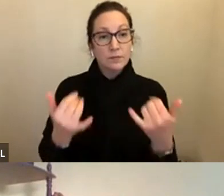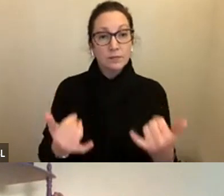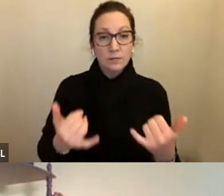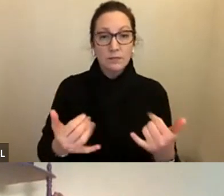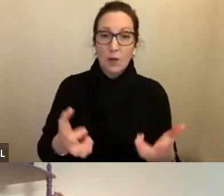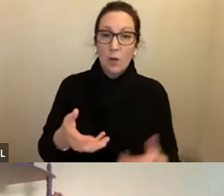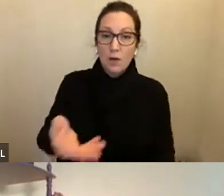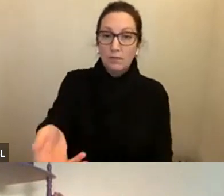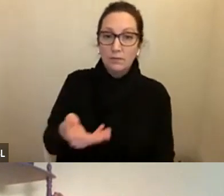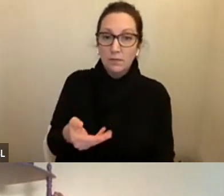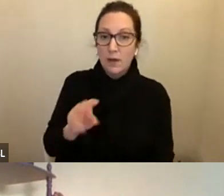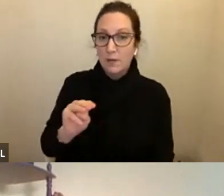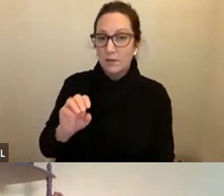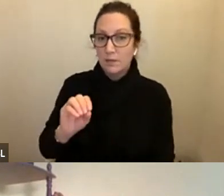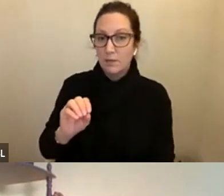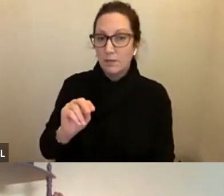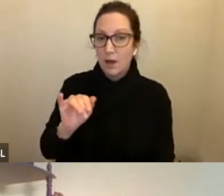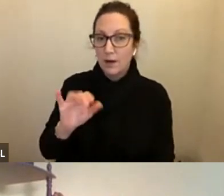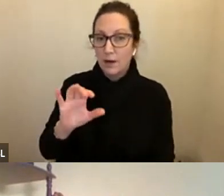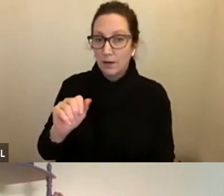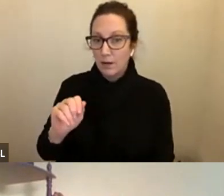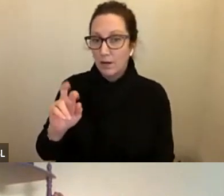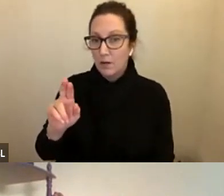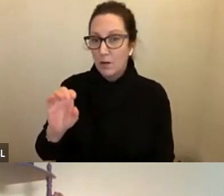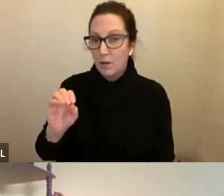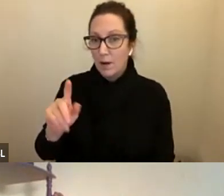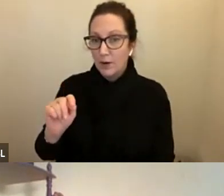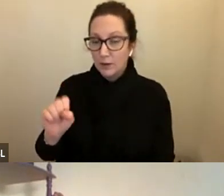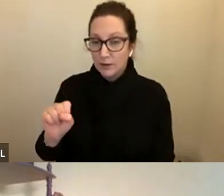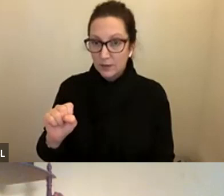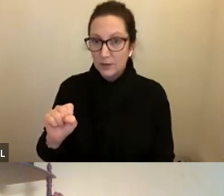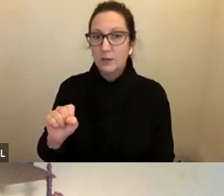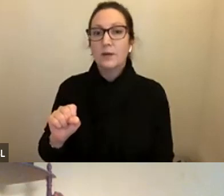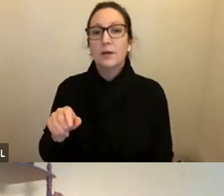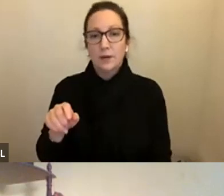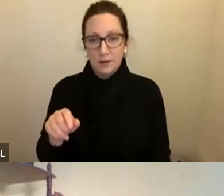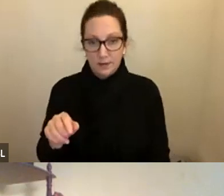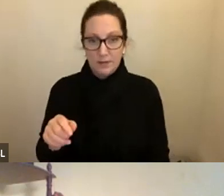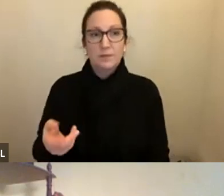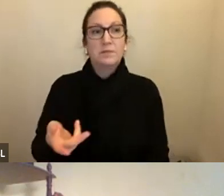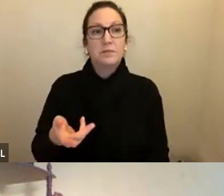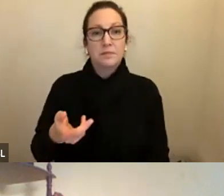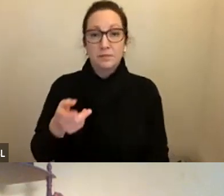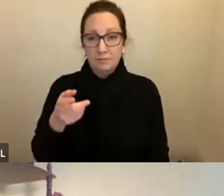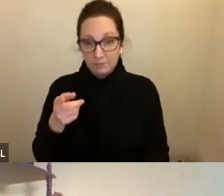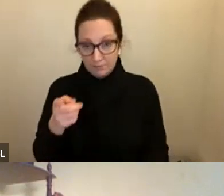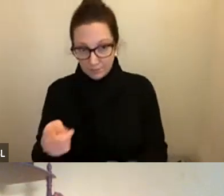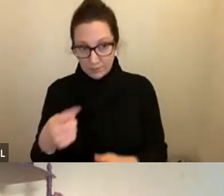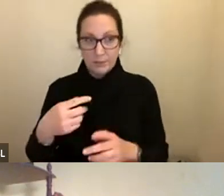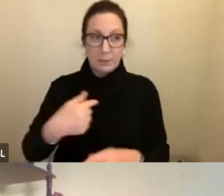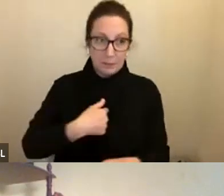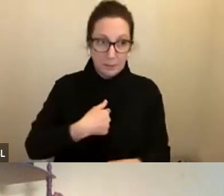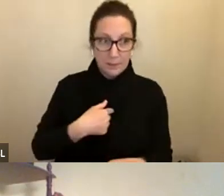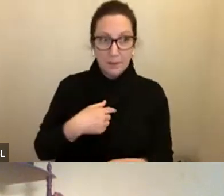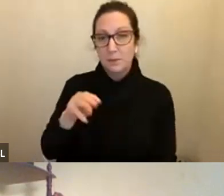Monica Roberts. She will join both co-chair Contreras and I in walking through what